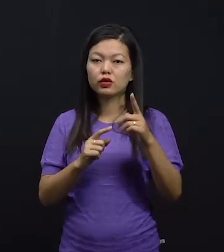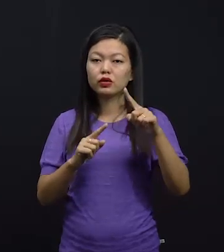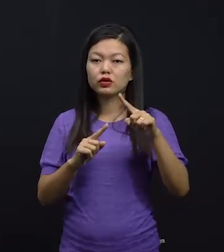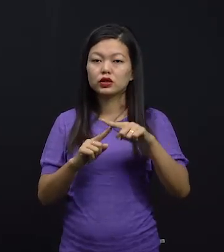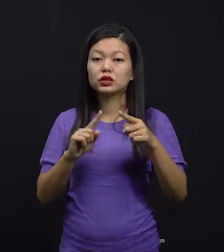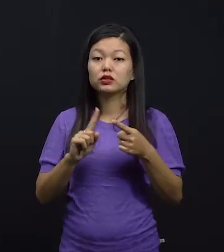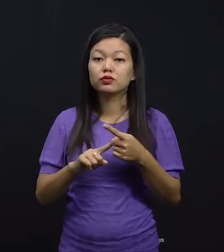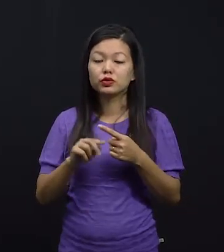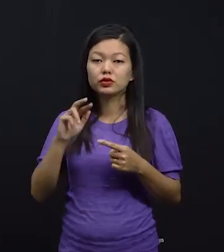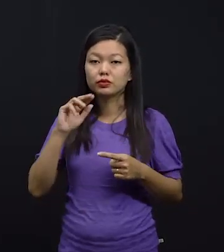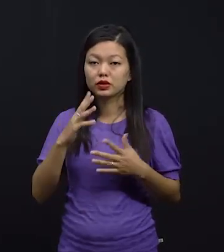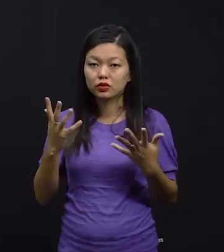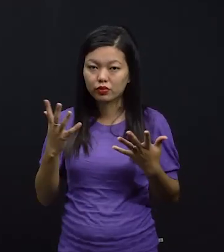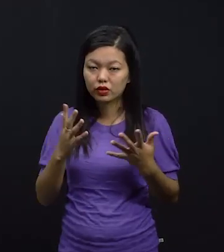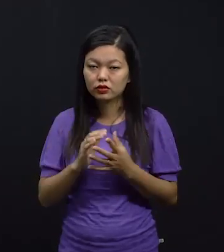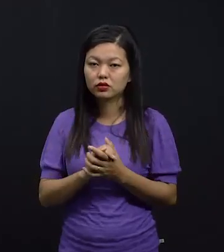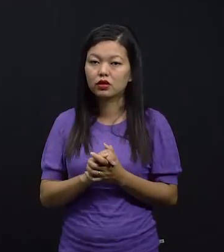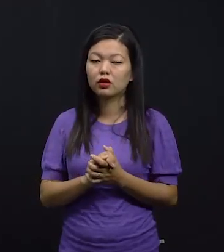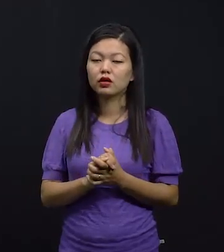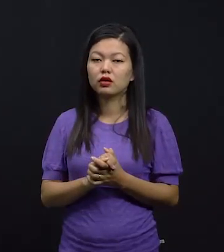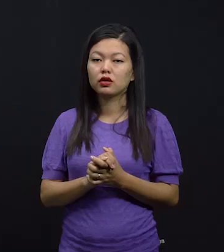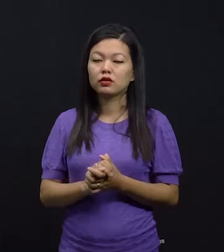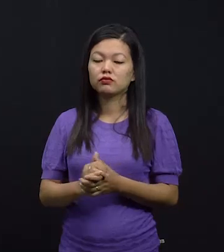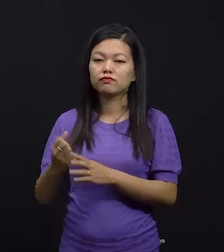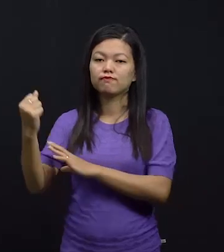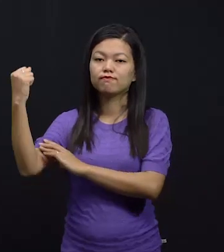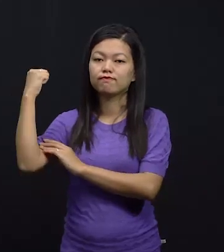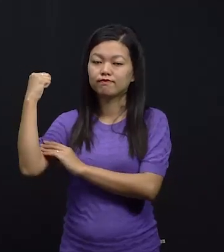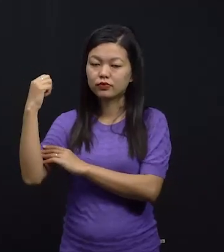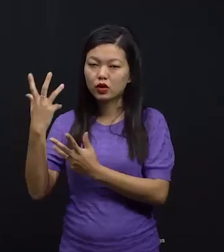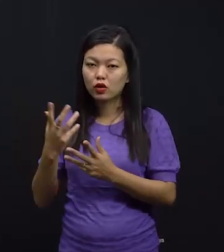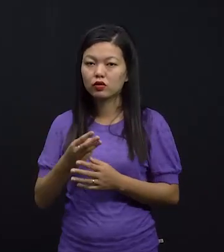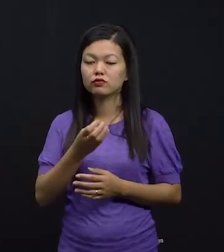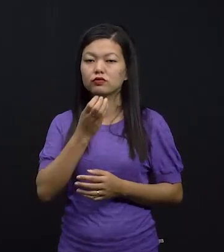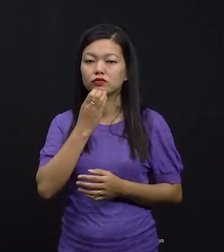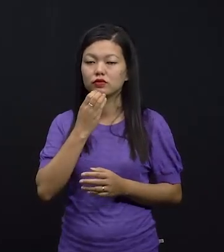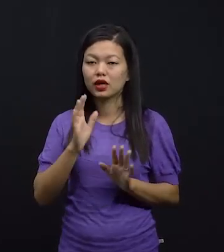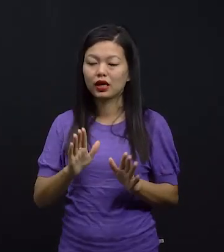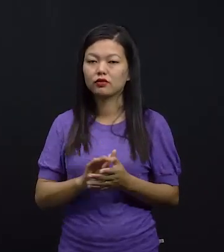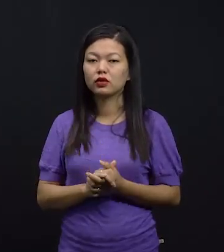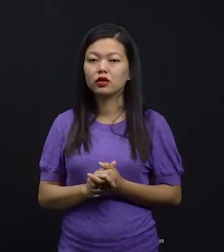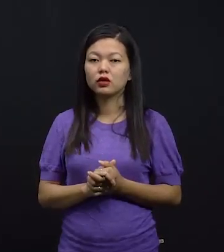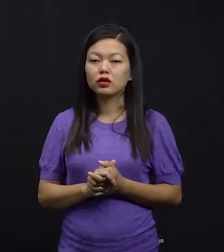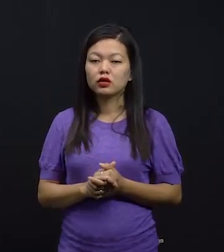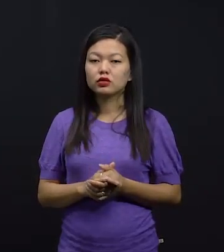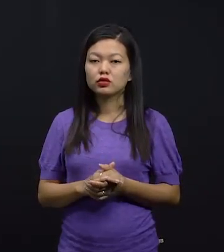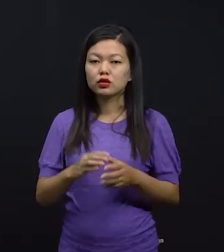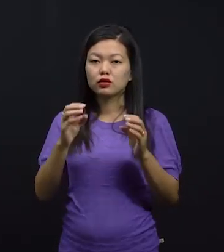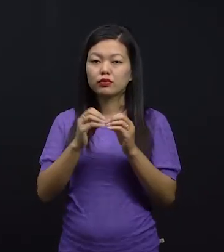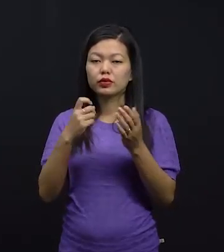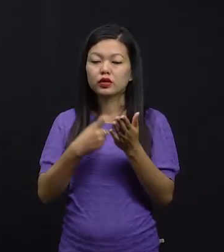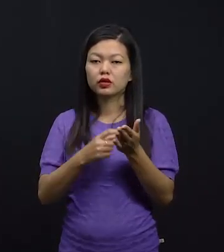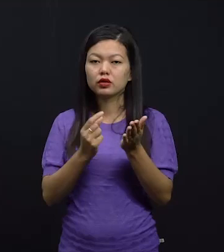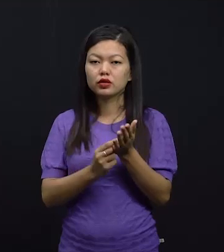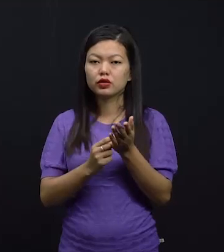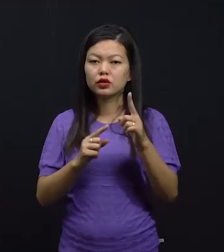or something which is cruel. And how can you bring the word brute and beauty together, right? Brute is in total